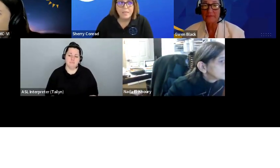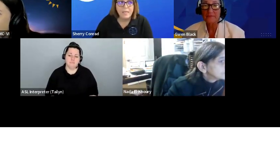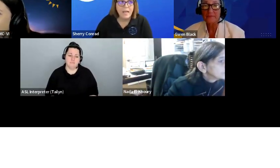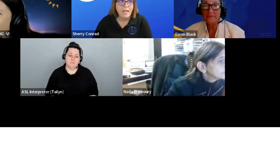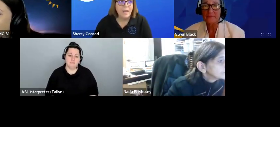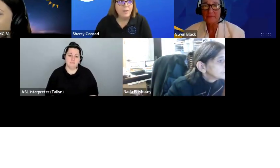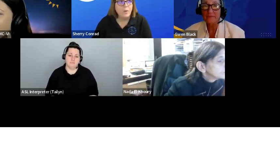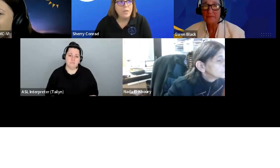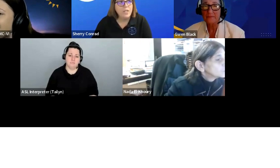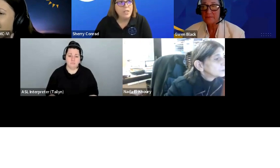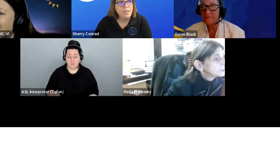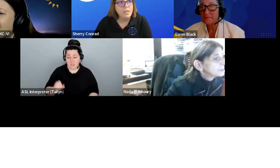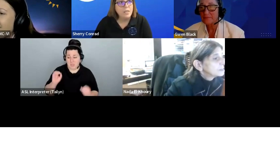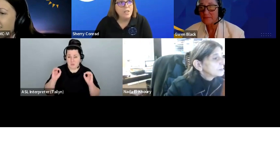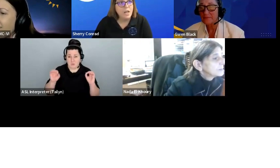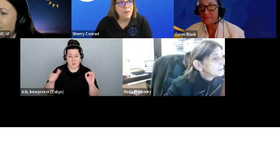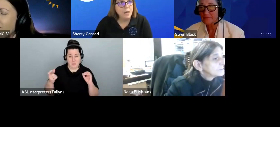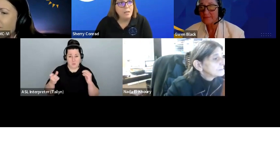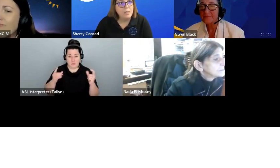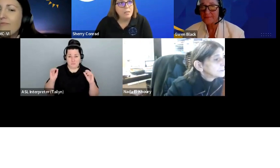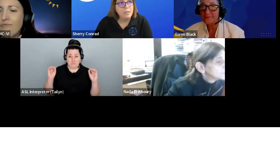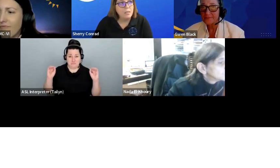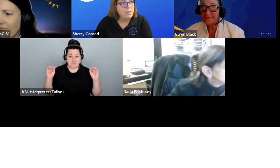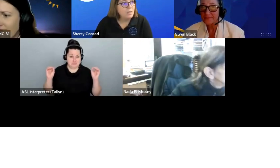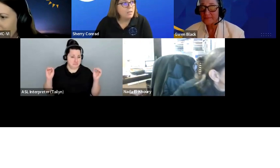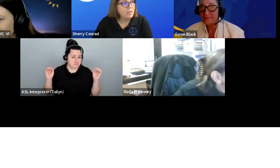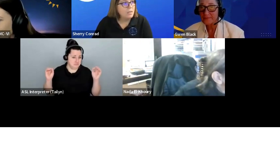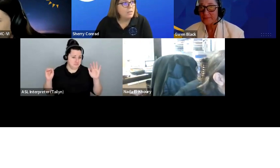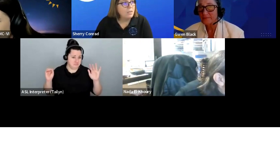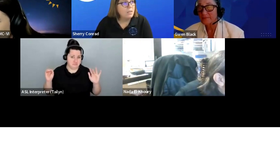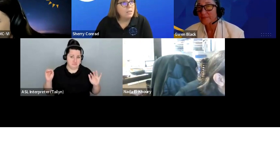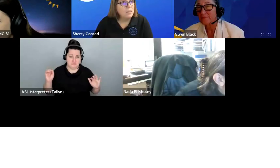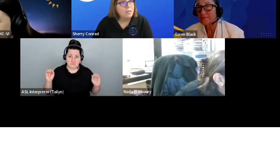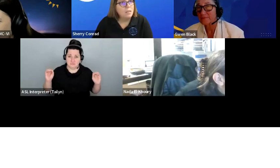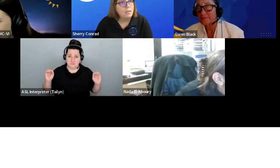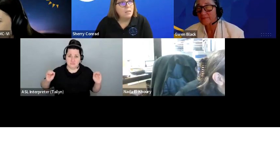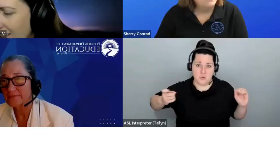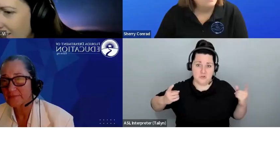I don't see any other questions in the chat box.